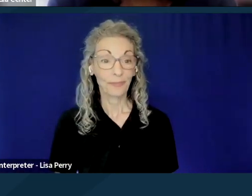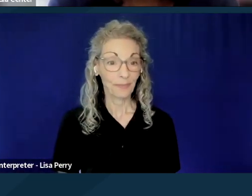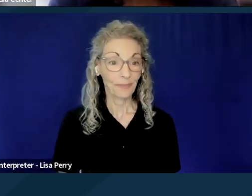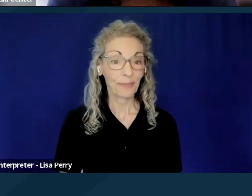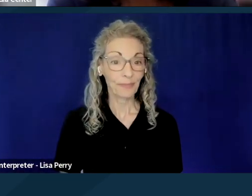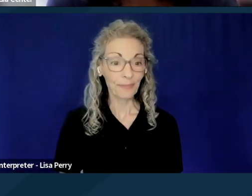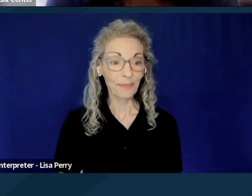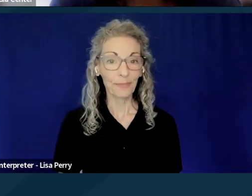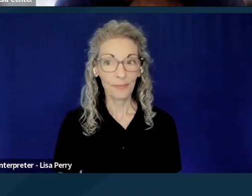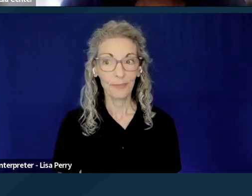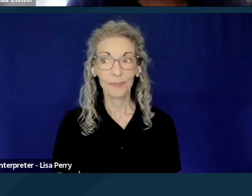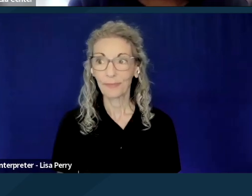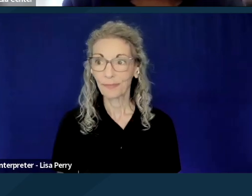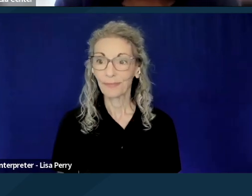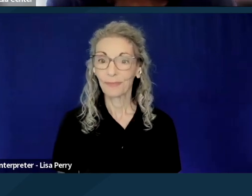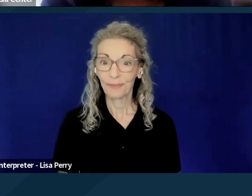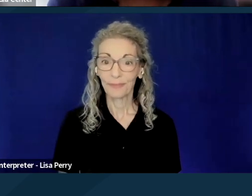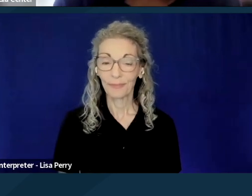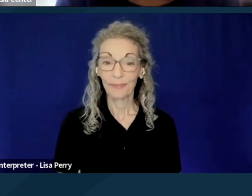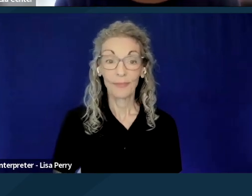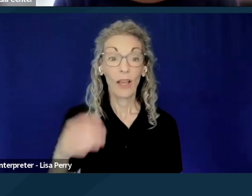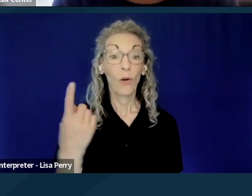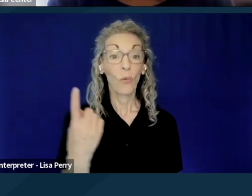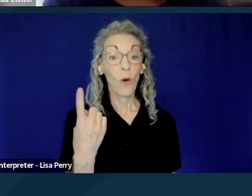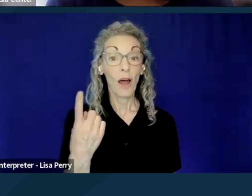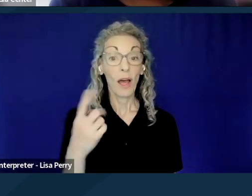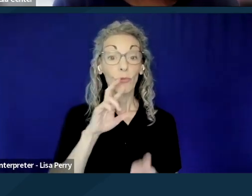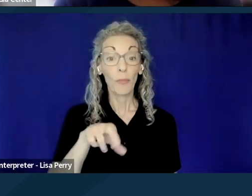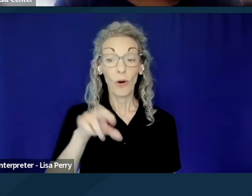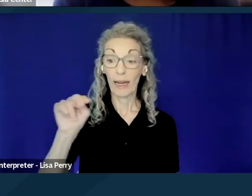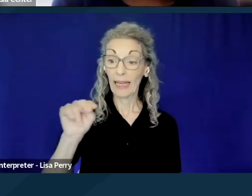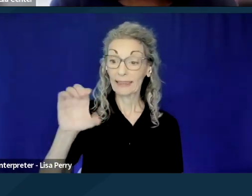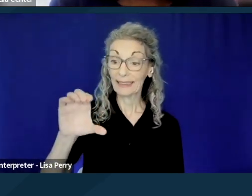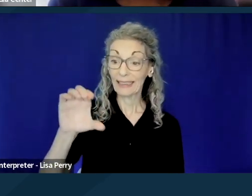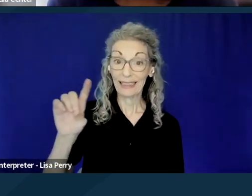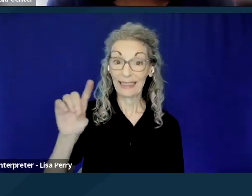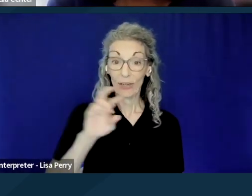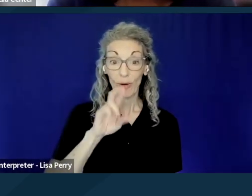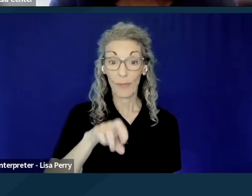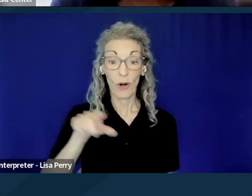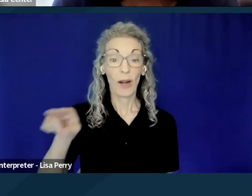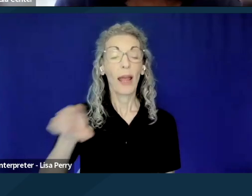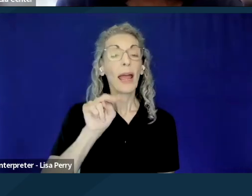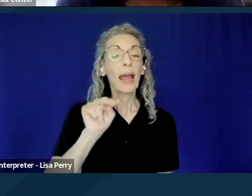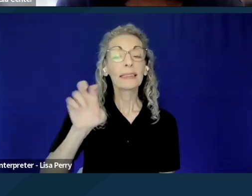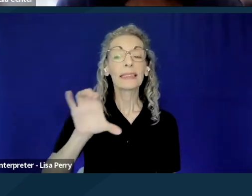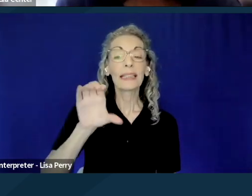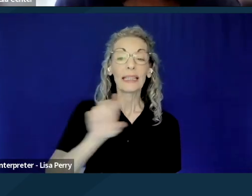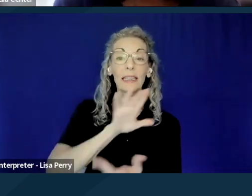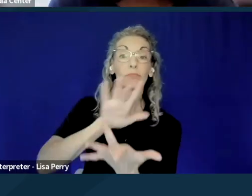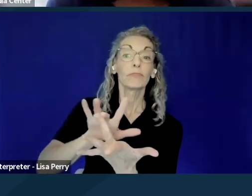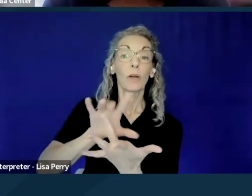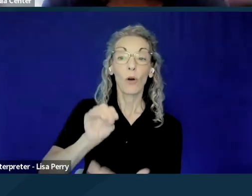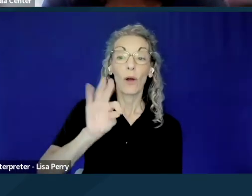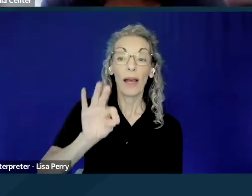We do know from an NCD report, the NCD reached out to the